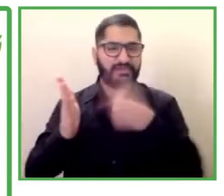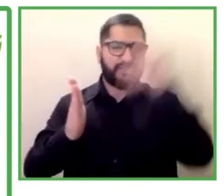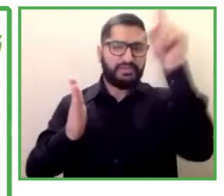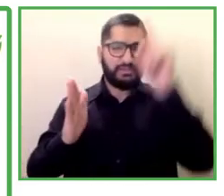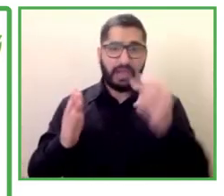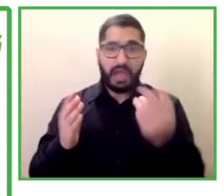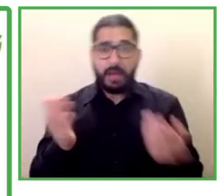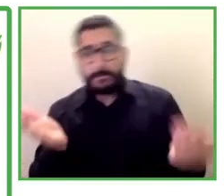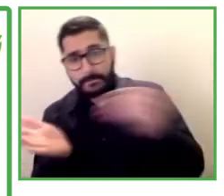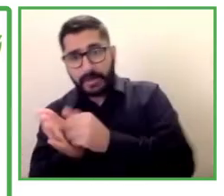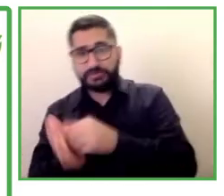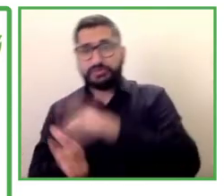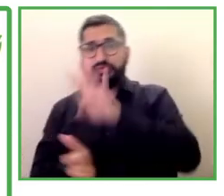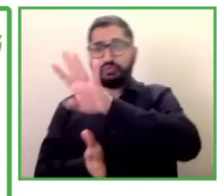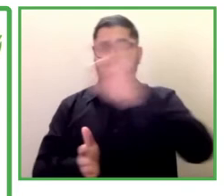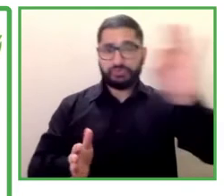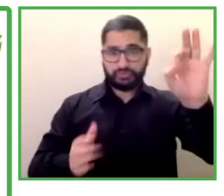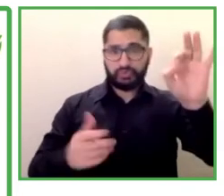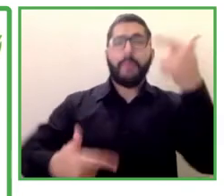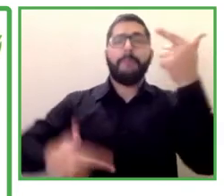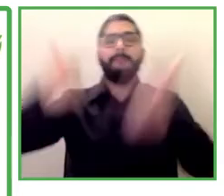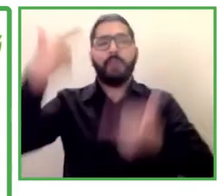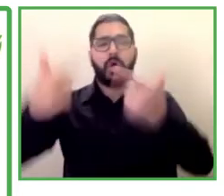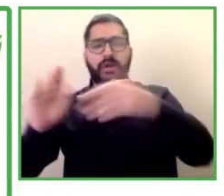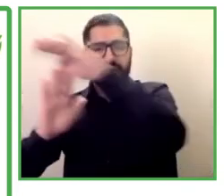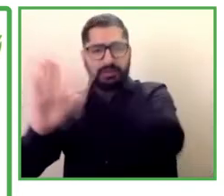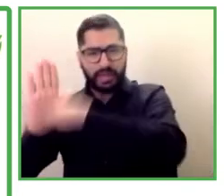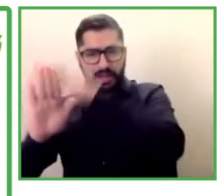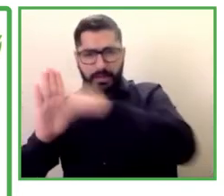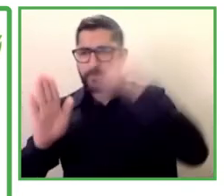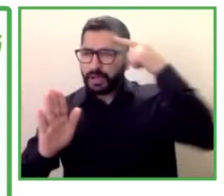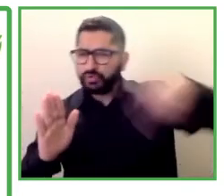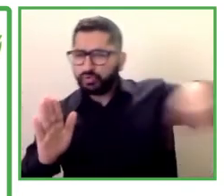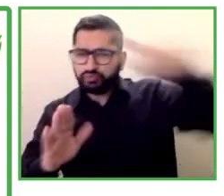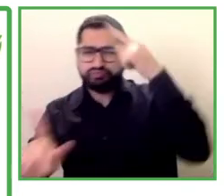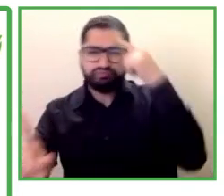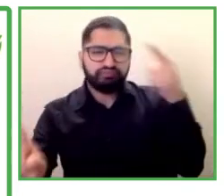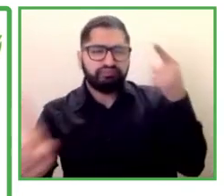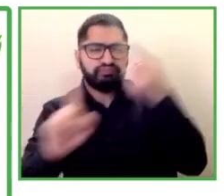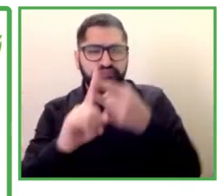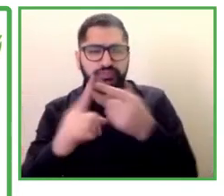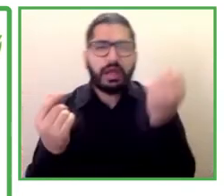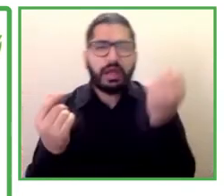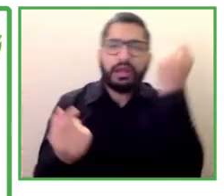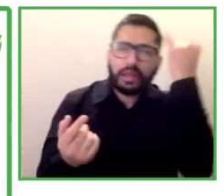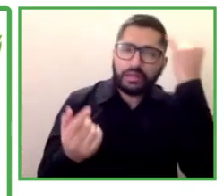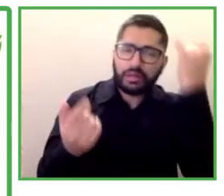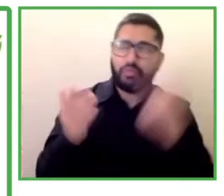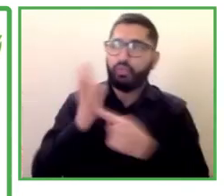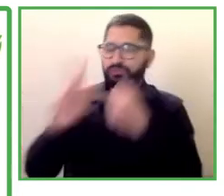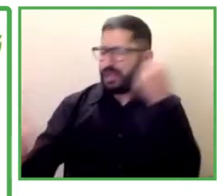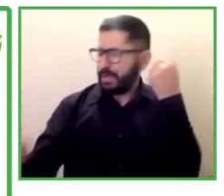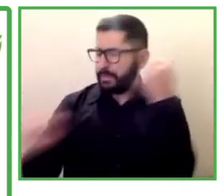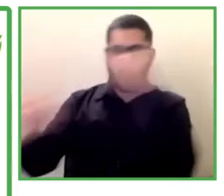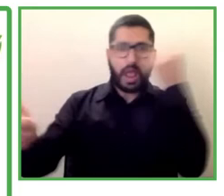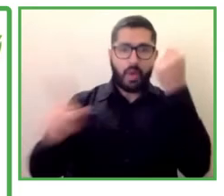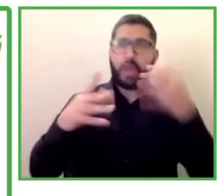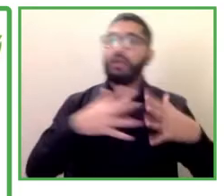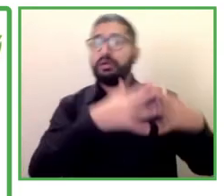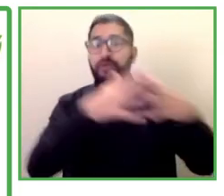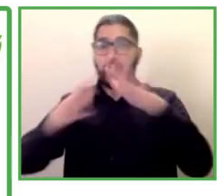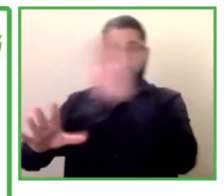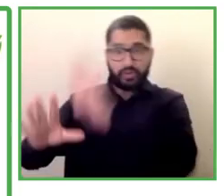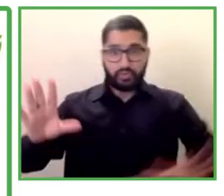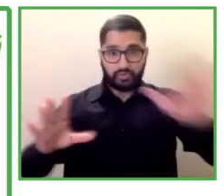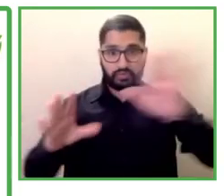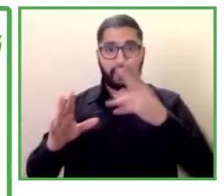States, in 2019, 39 states adopted 120 disability inclusive bills, impacting 30